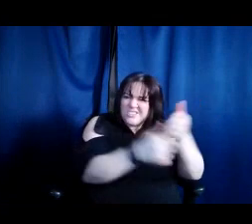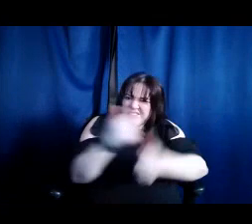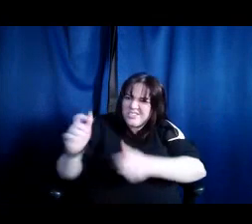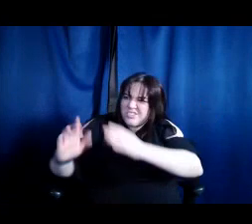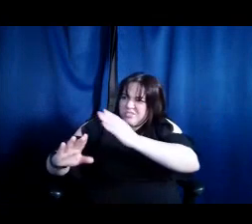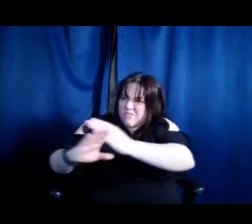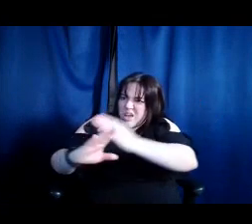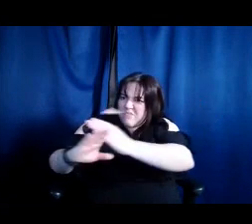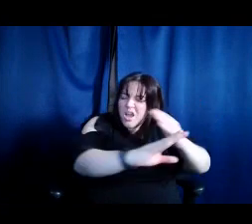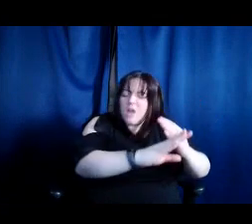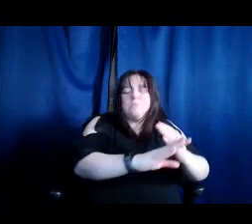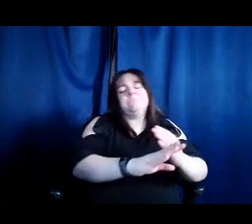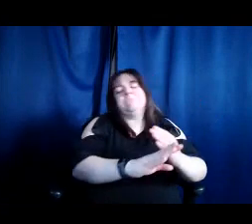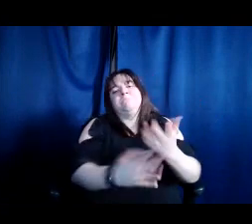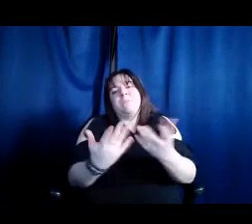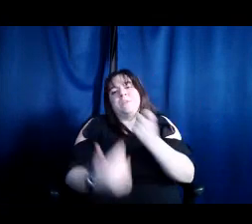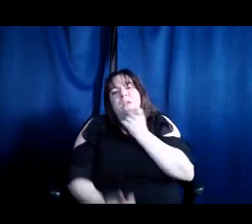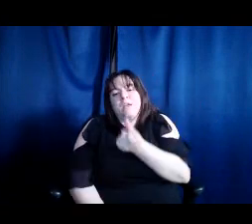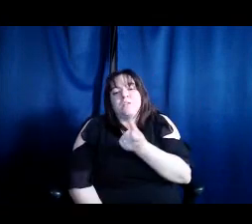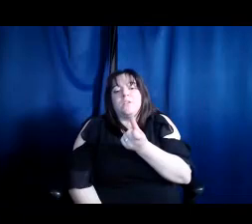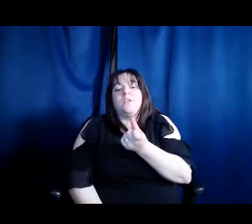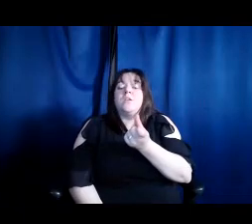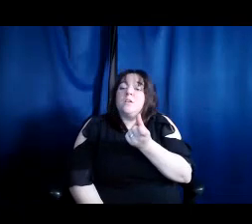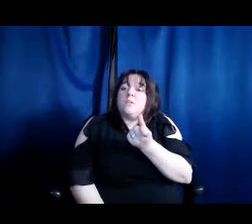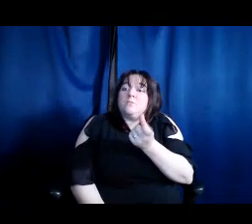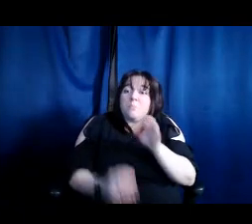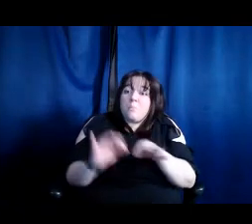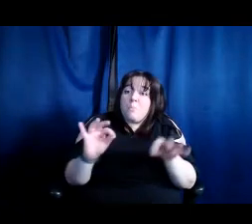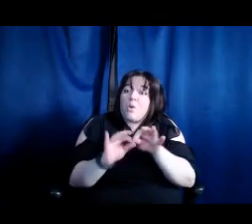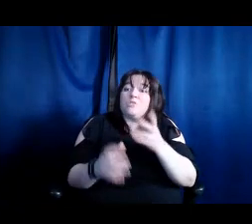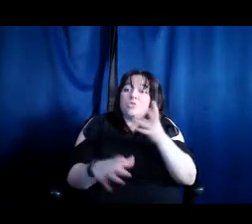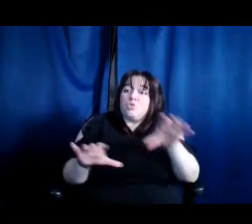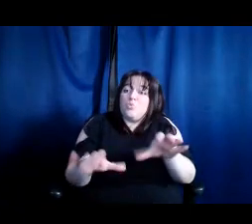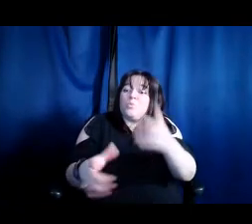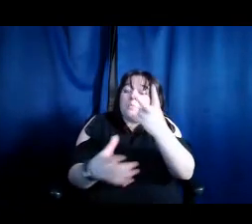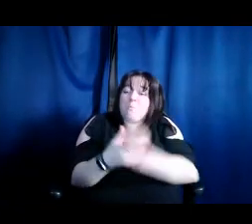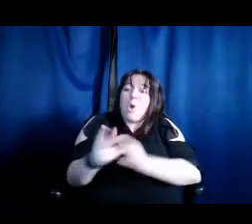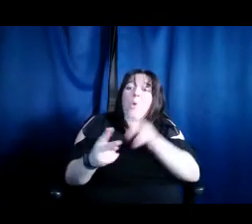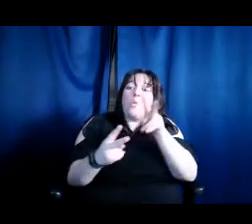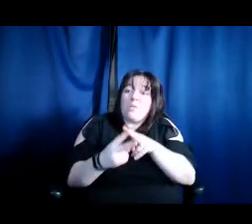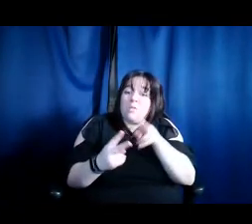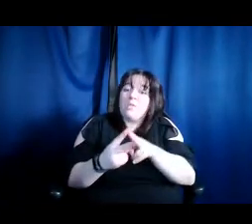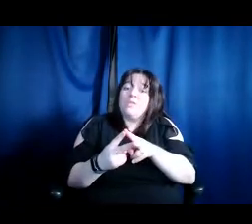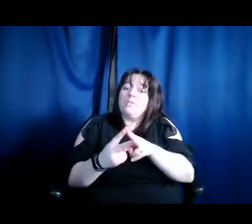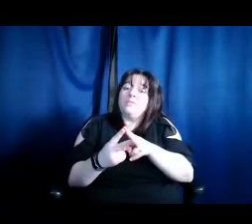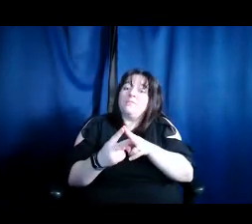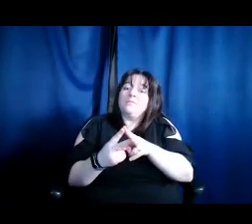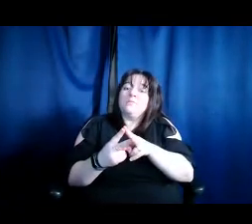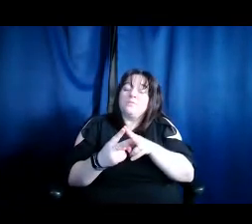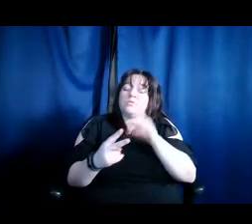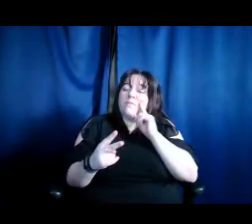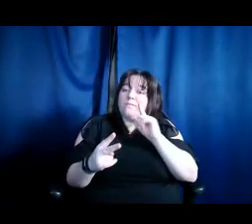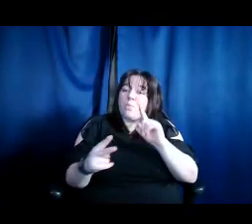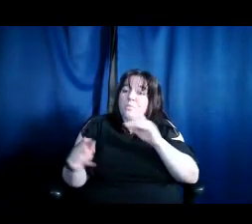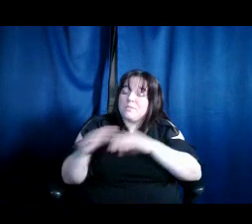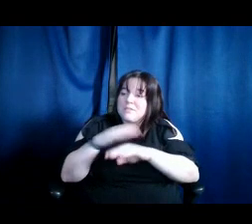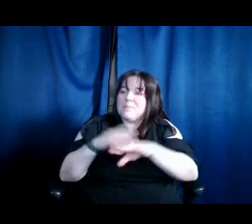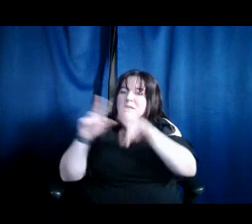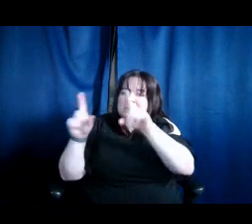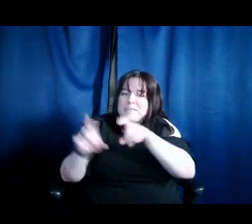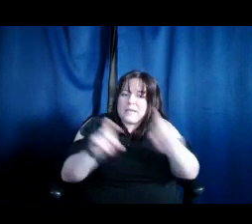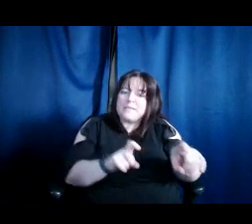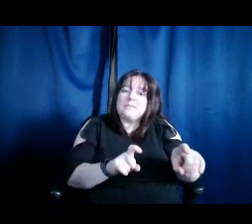it's important to also test web content manually for accessibility. We have some tools listed in our resource